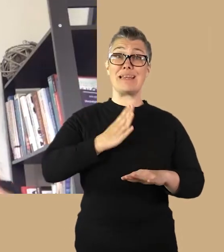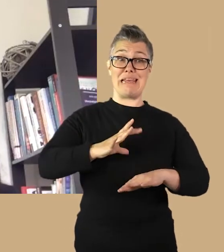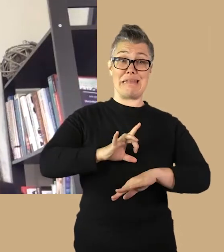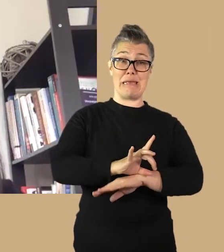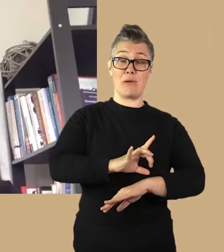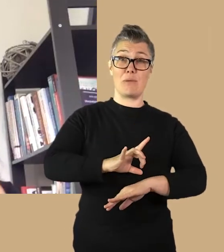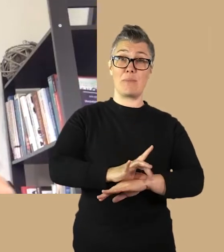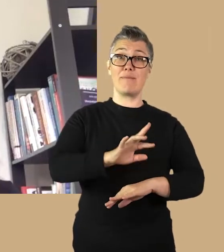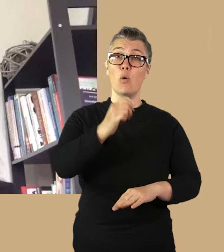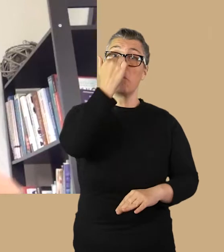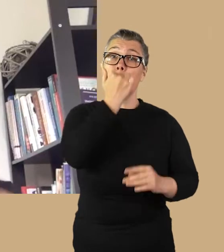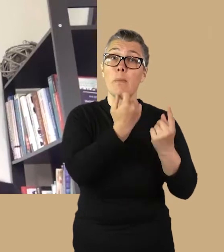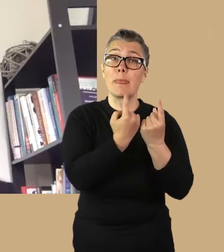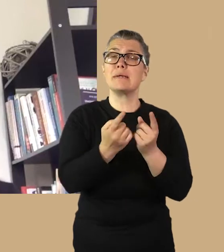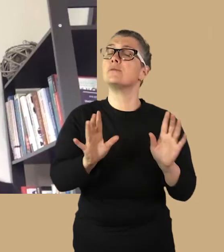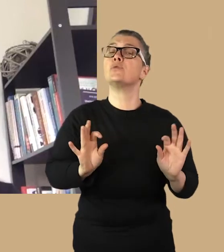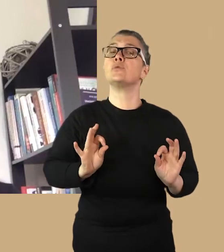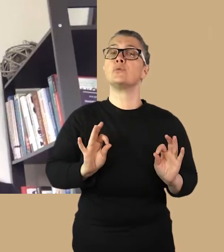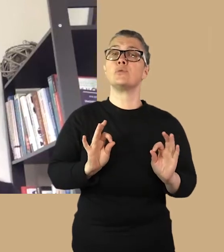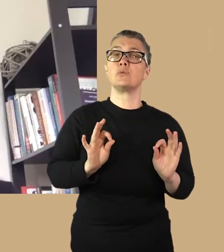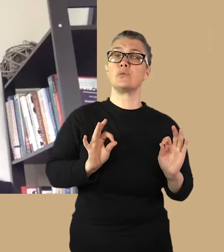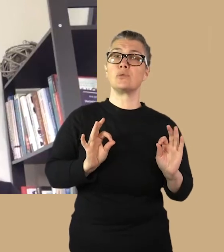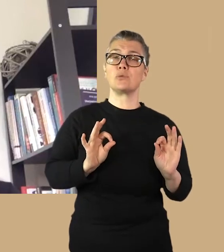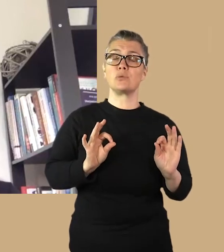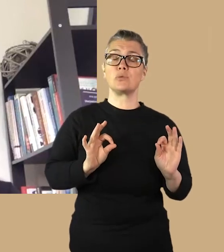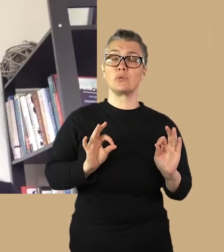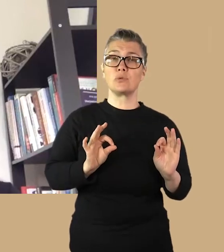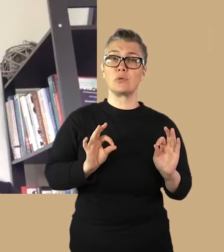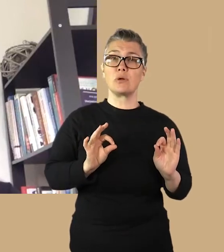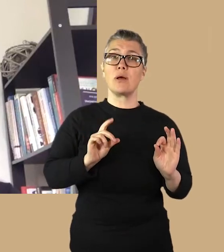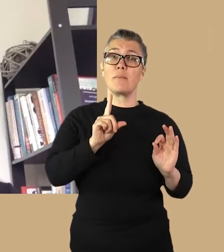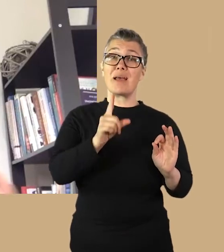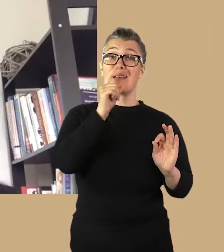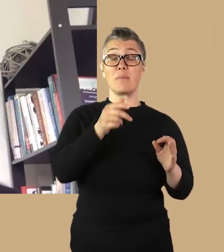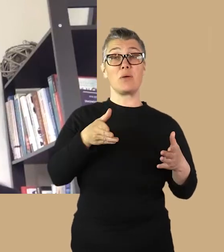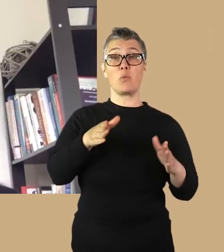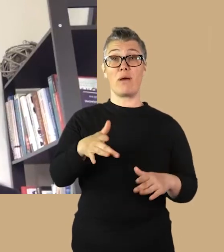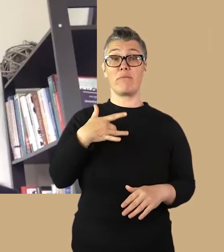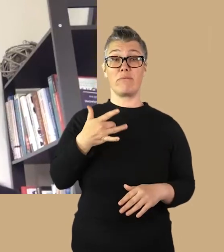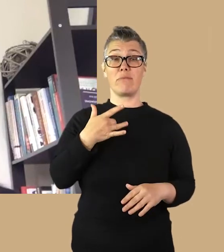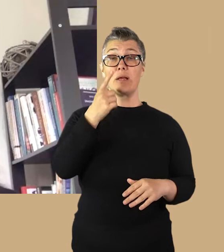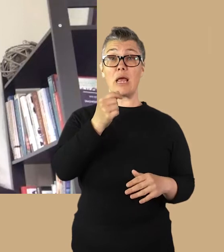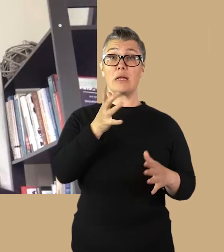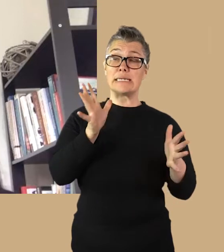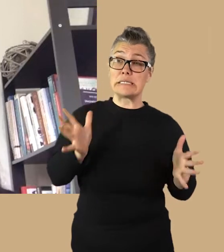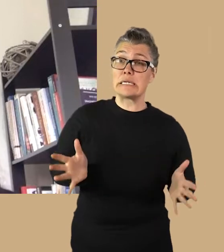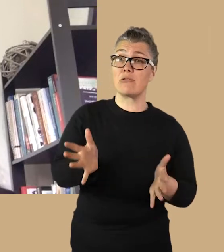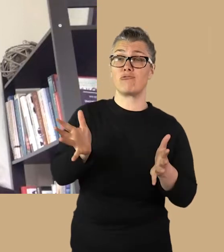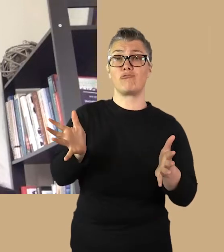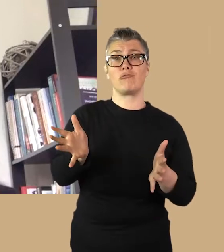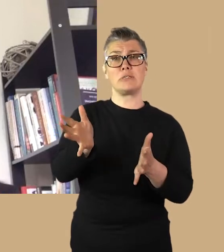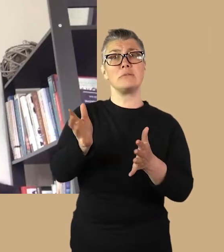need therapy for the slightest of things, because it can be a way of life that can be